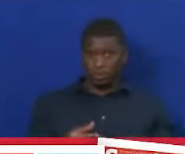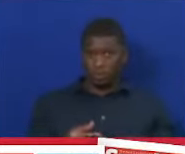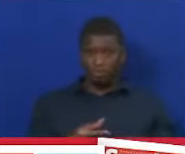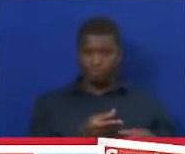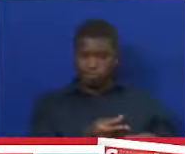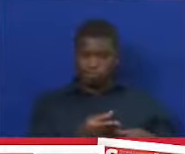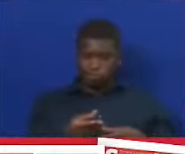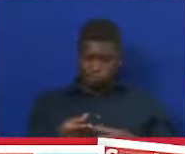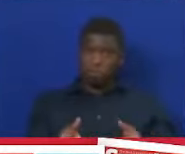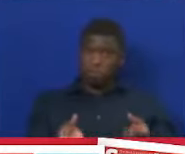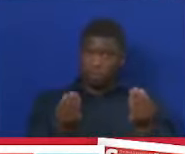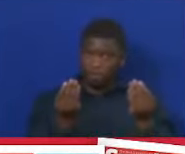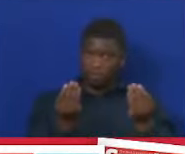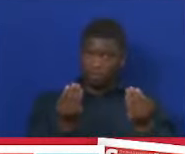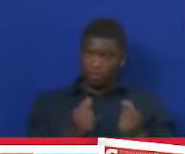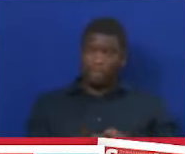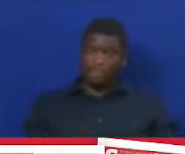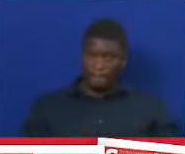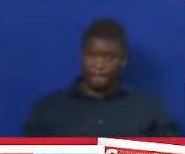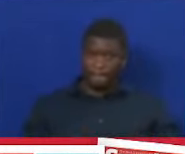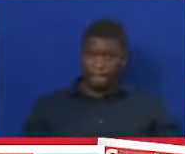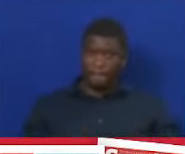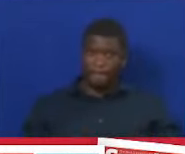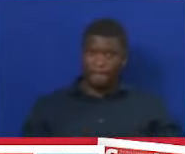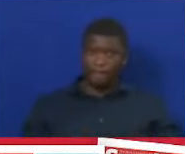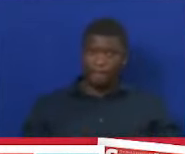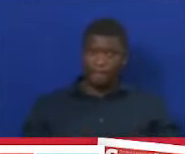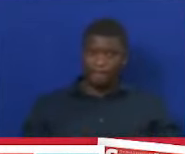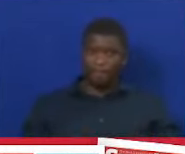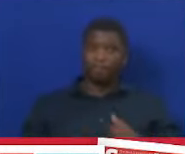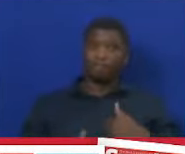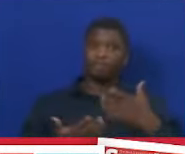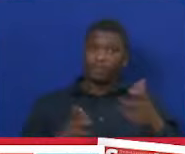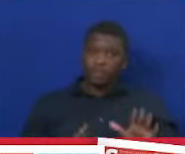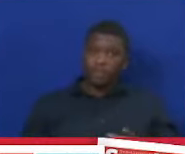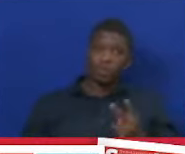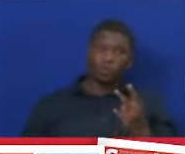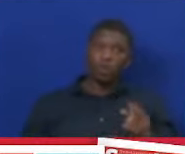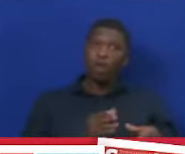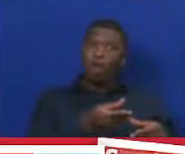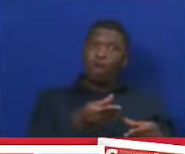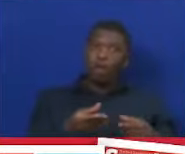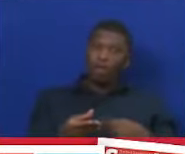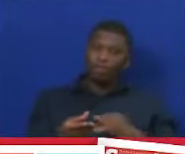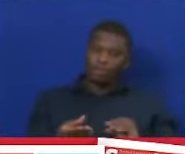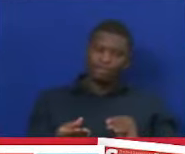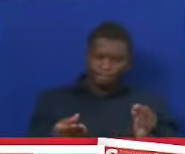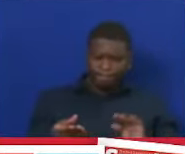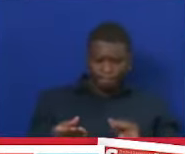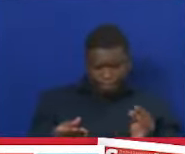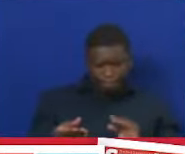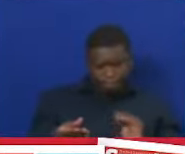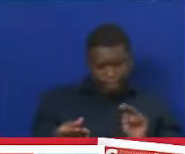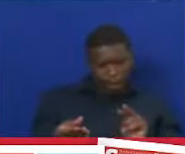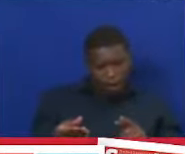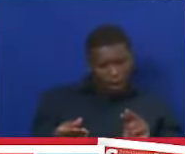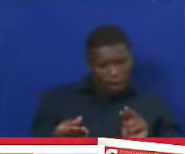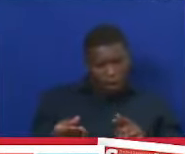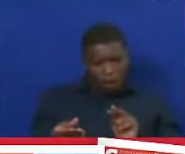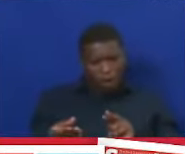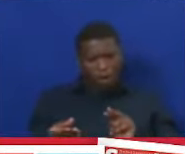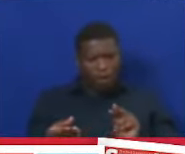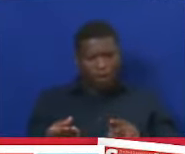And I took a briefing from the 2 dockets, which is Virdabrech case